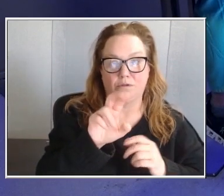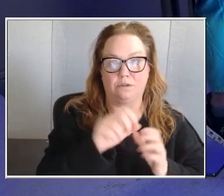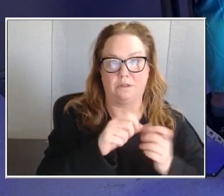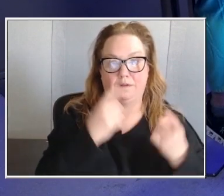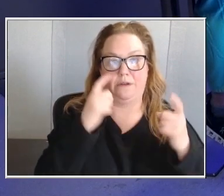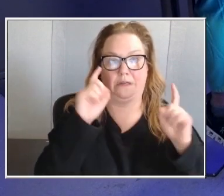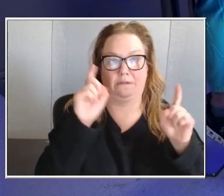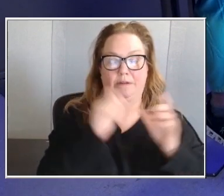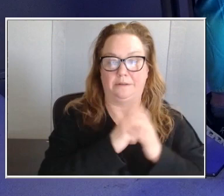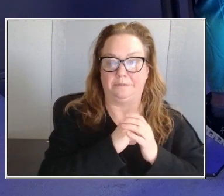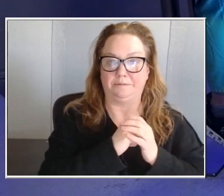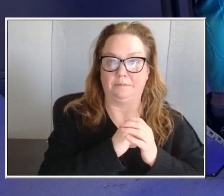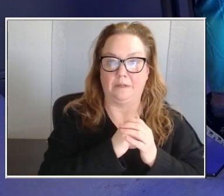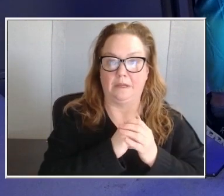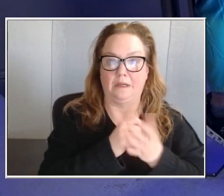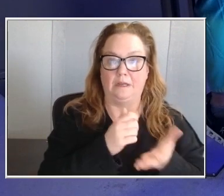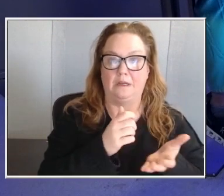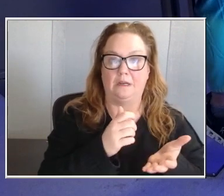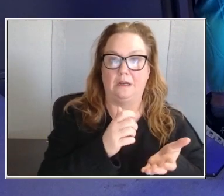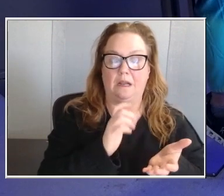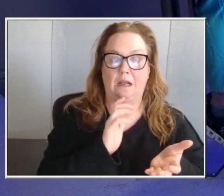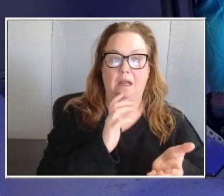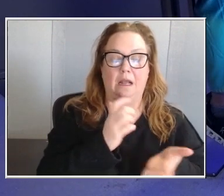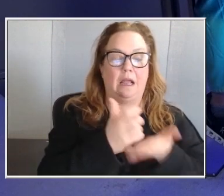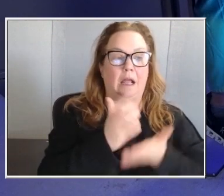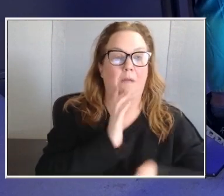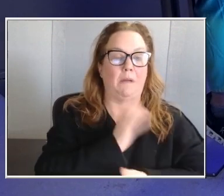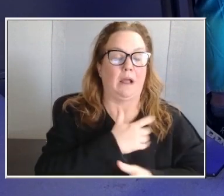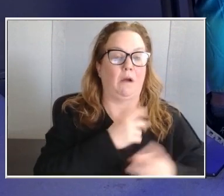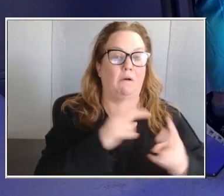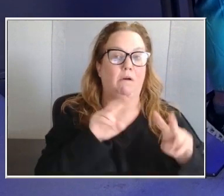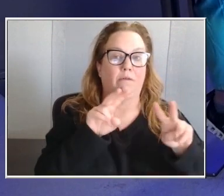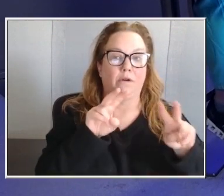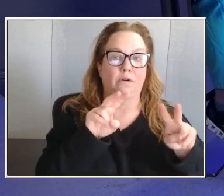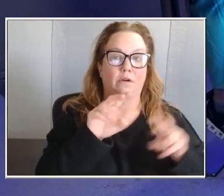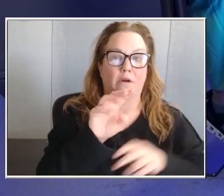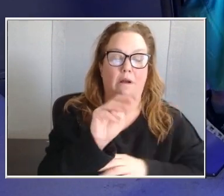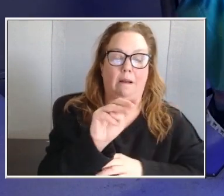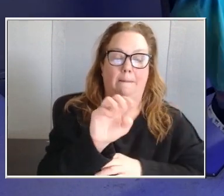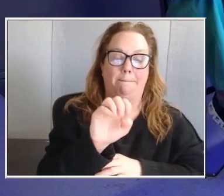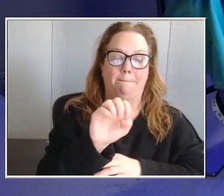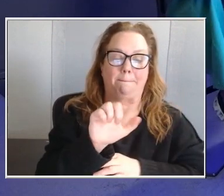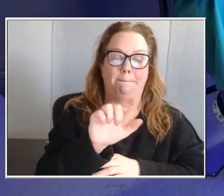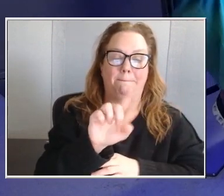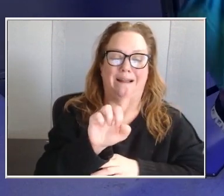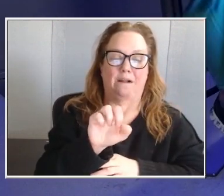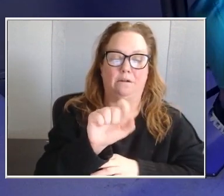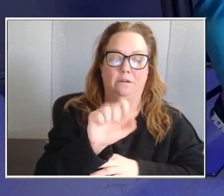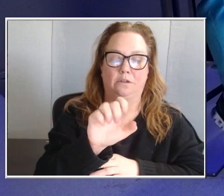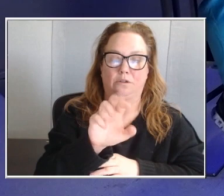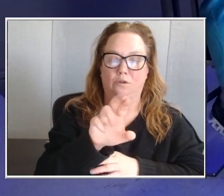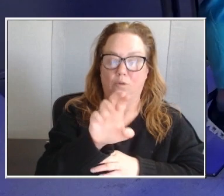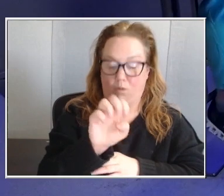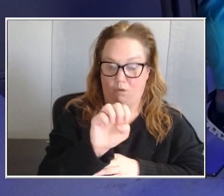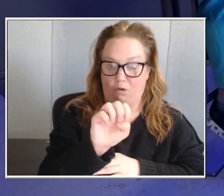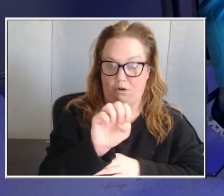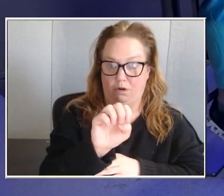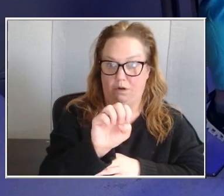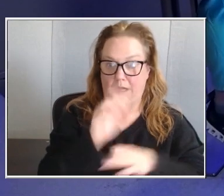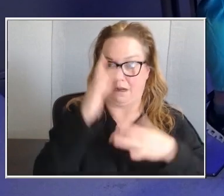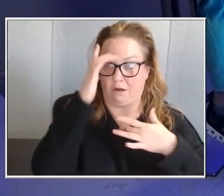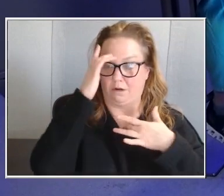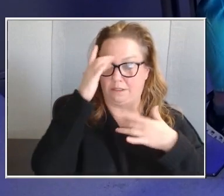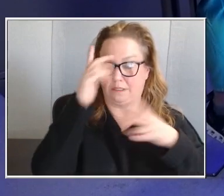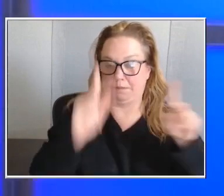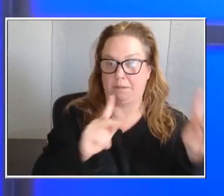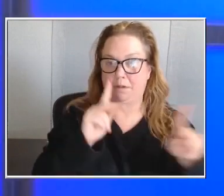Taylor, help our viewers understand a Meld Score and how we determine seriousness and how sick folks are. Absolutely. So